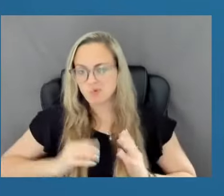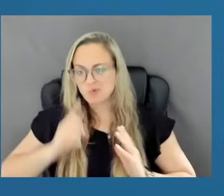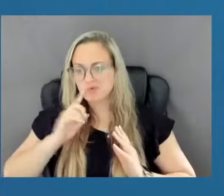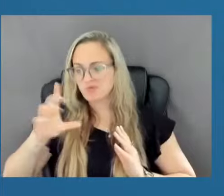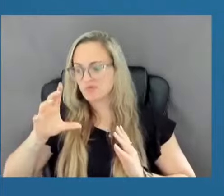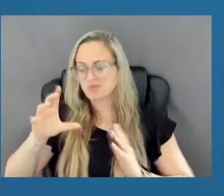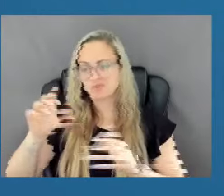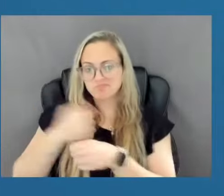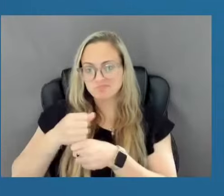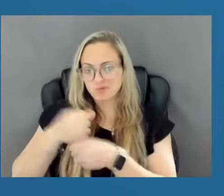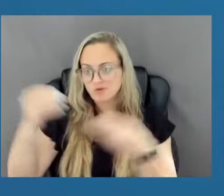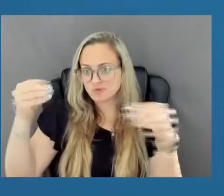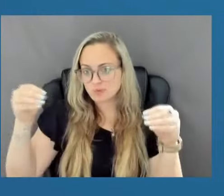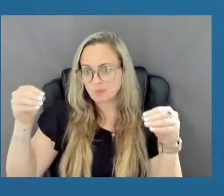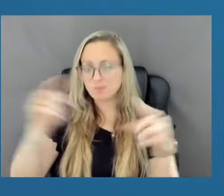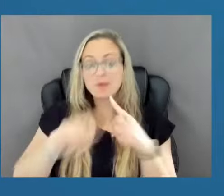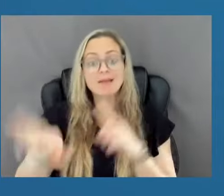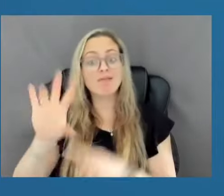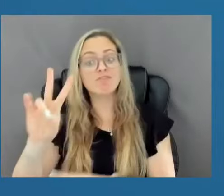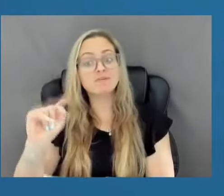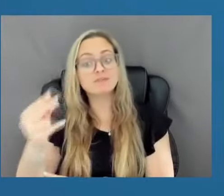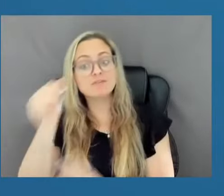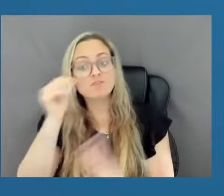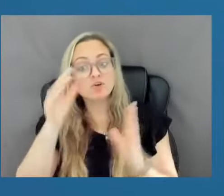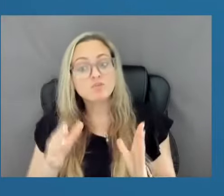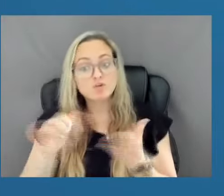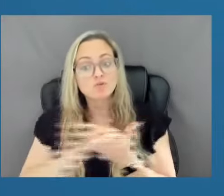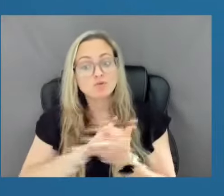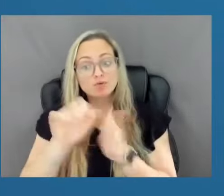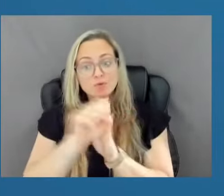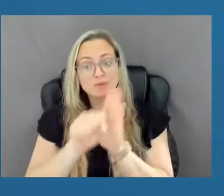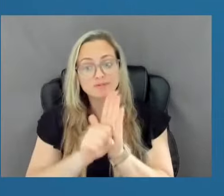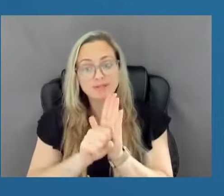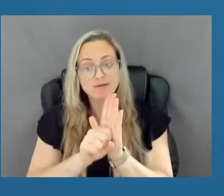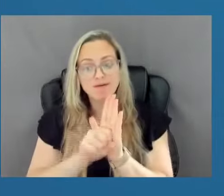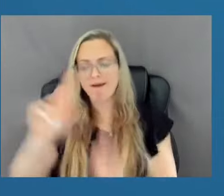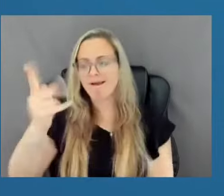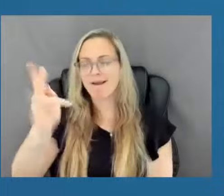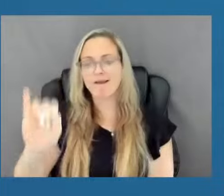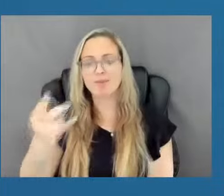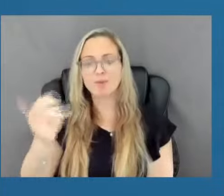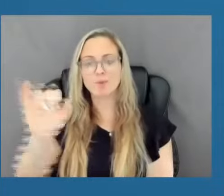hands together for the 57th Governor of the great state of New York, Governor Kathy Hochul.